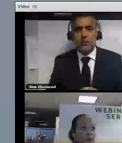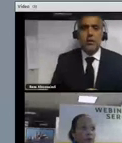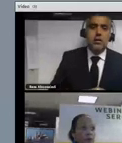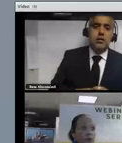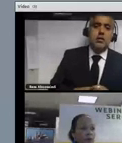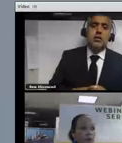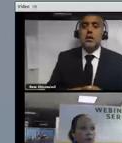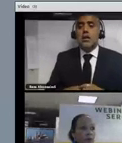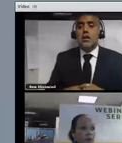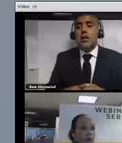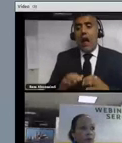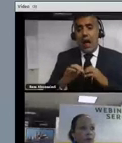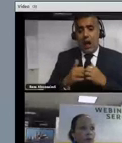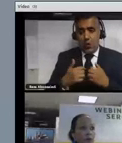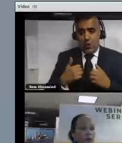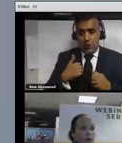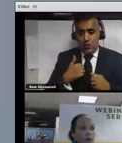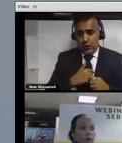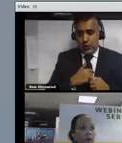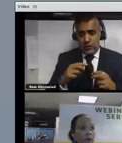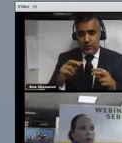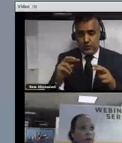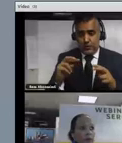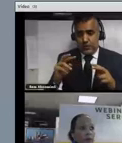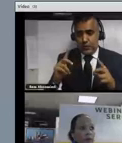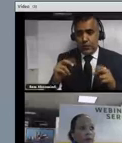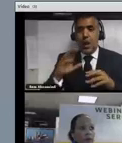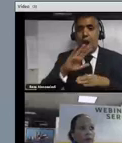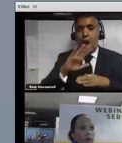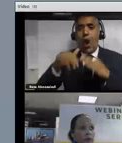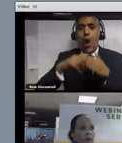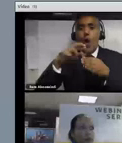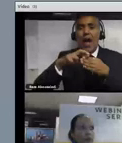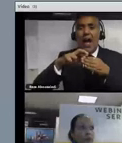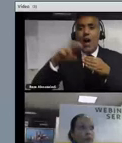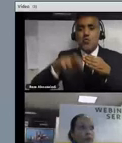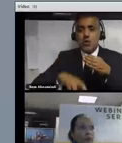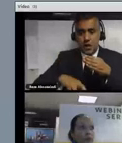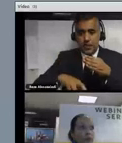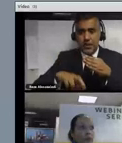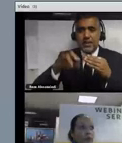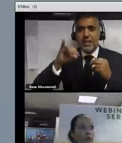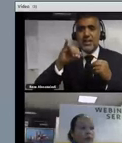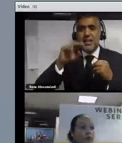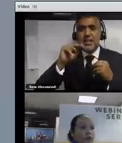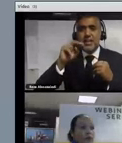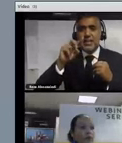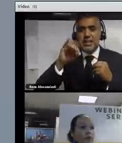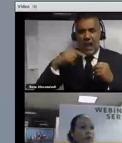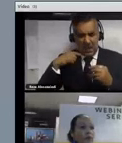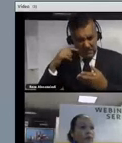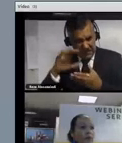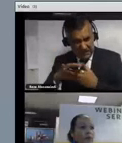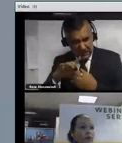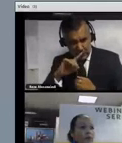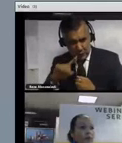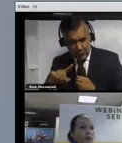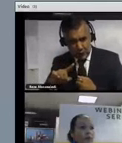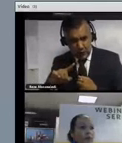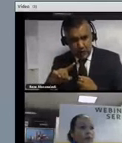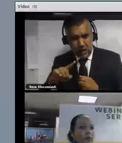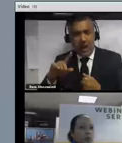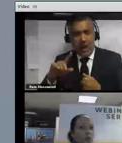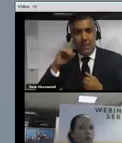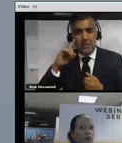the main way is that they say that all outcome indicators, I believe this is true. I'll put this at like 90%